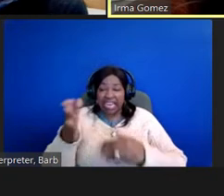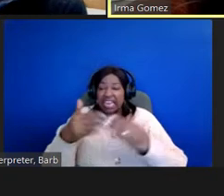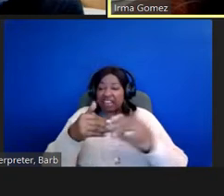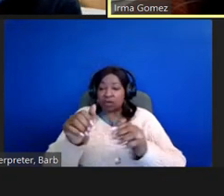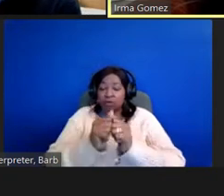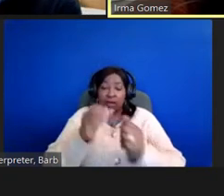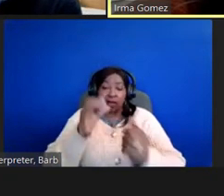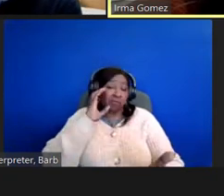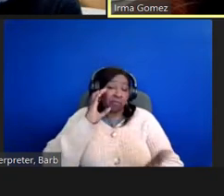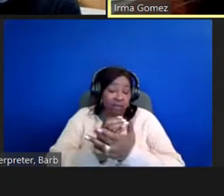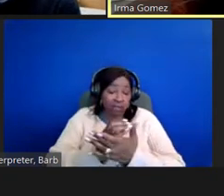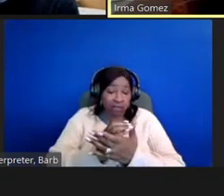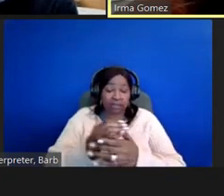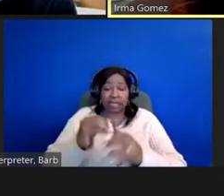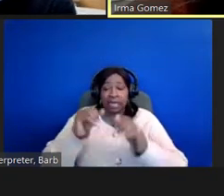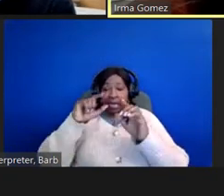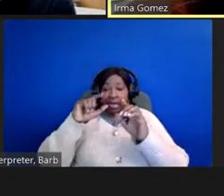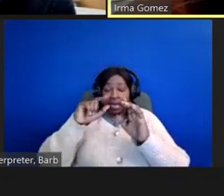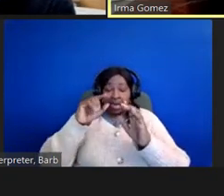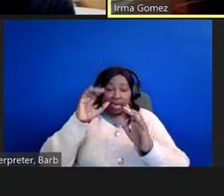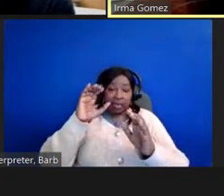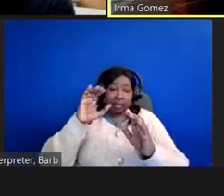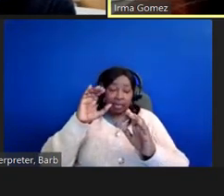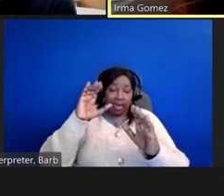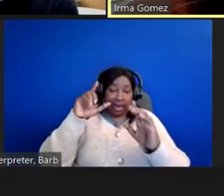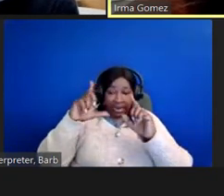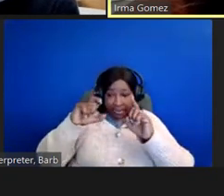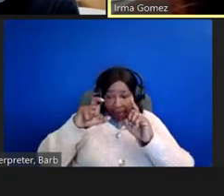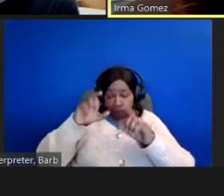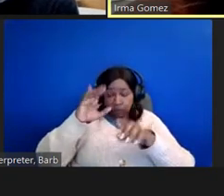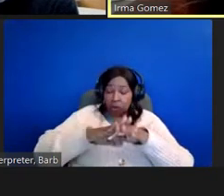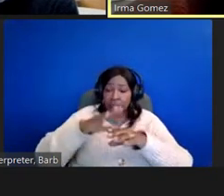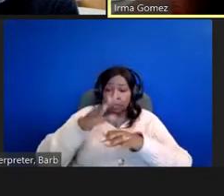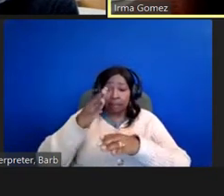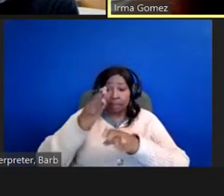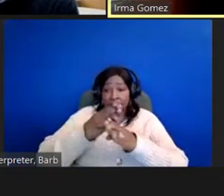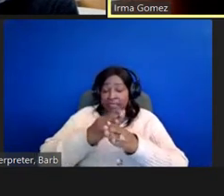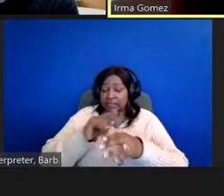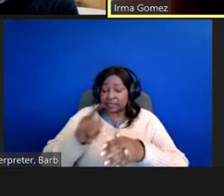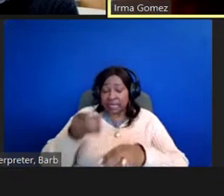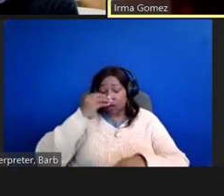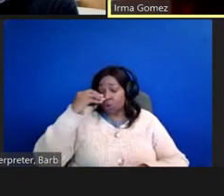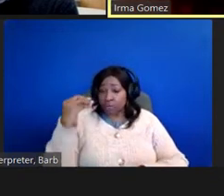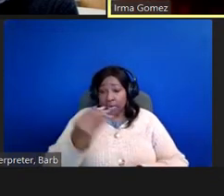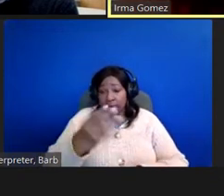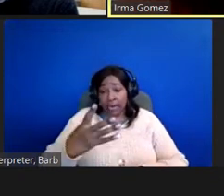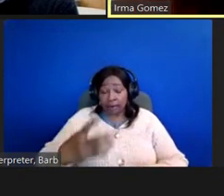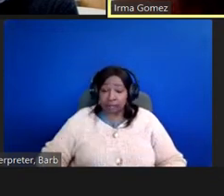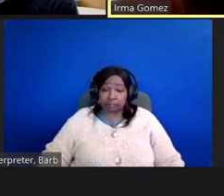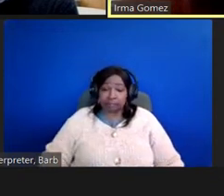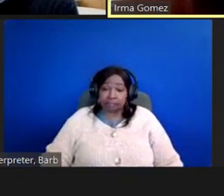with cameras on the bus, it's like they just don't care. Prove me wrong.